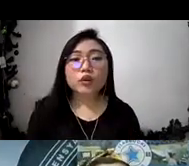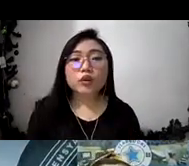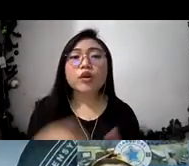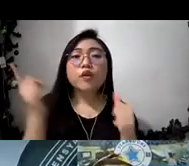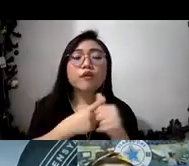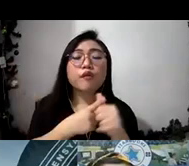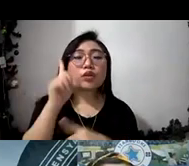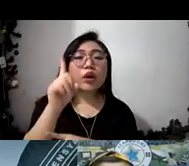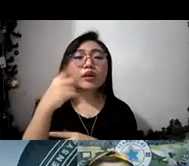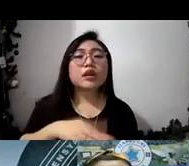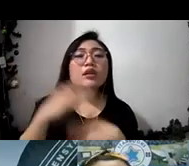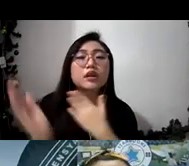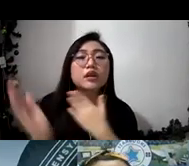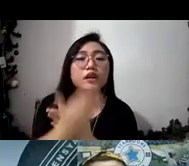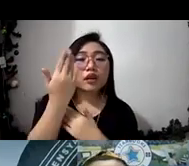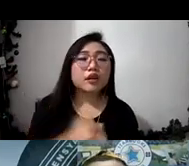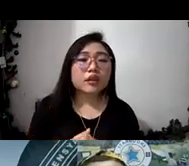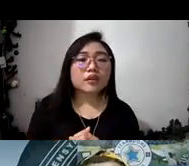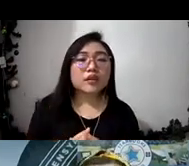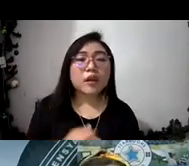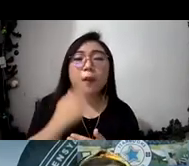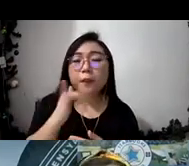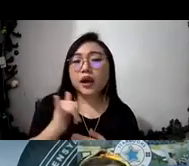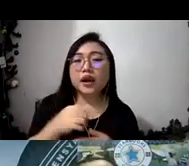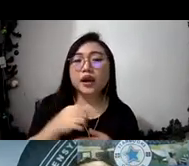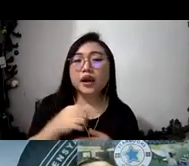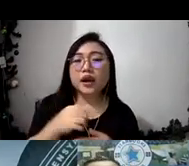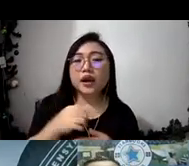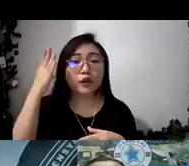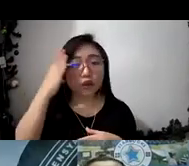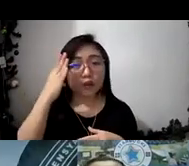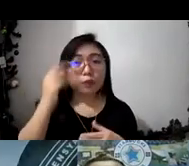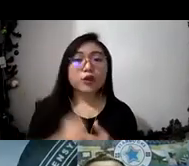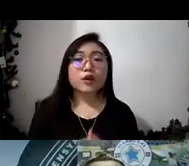in the morning will be delivered by our director.